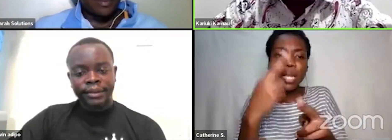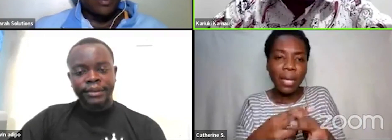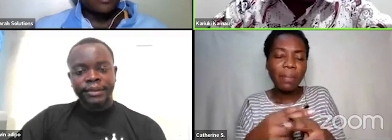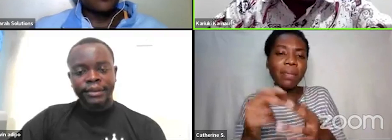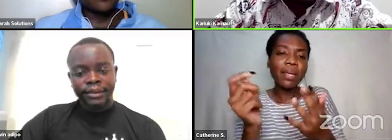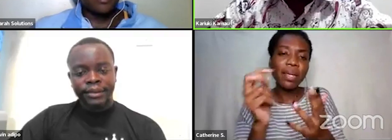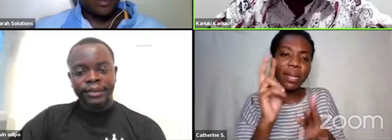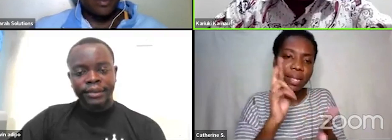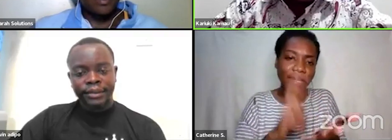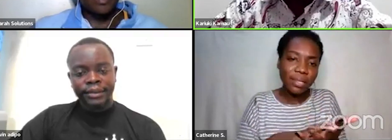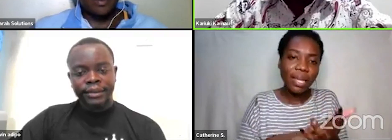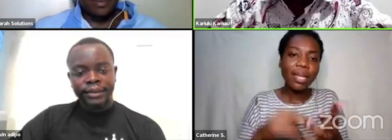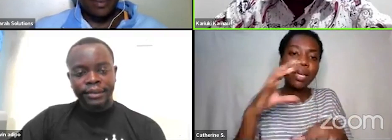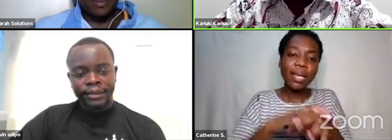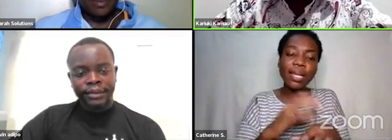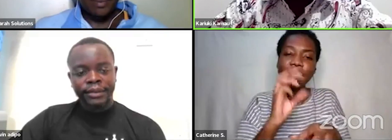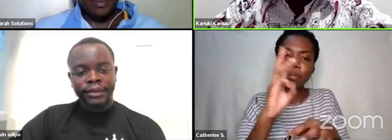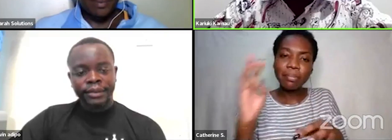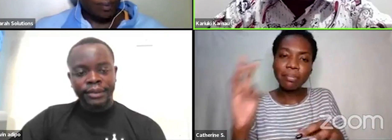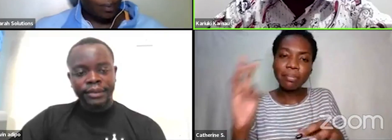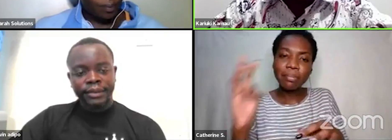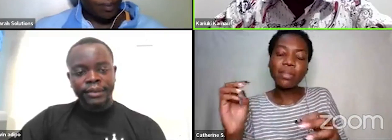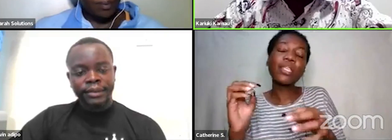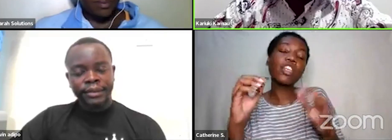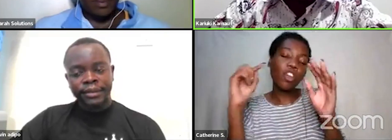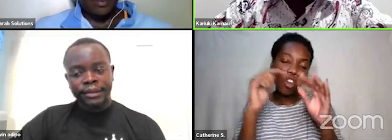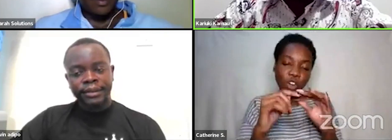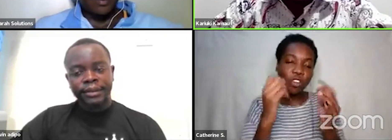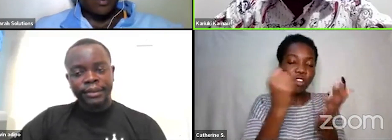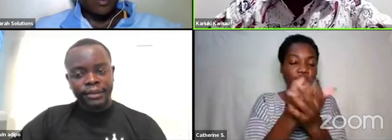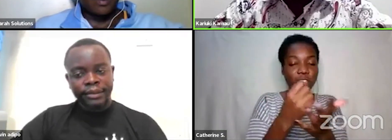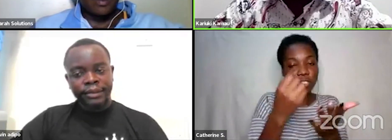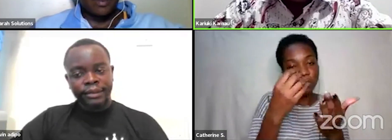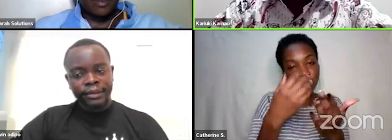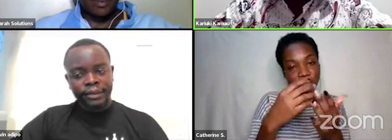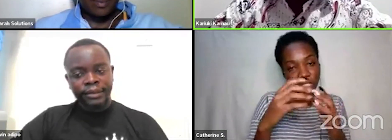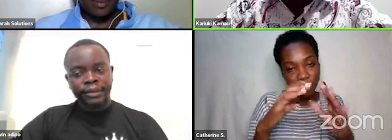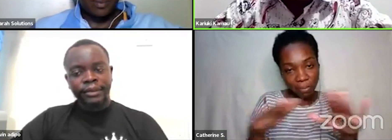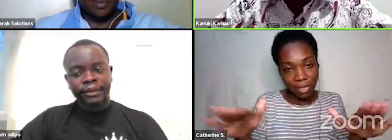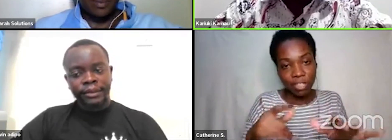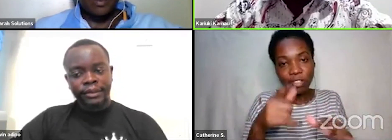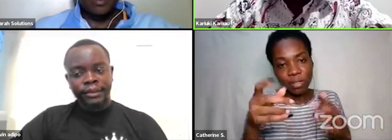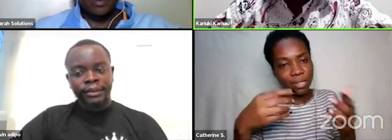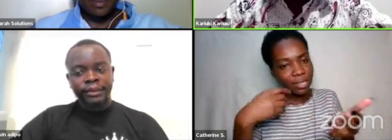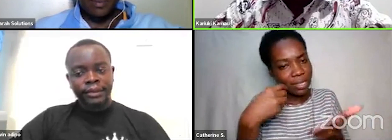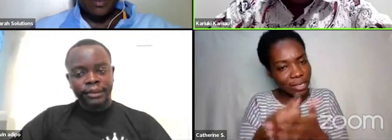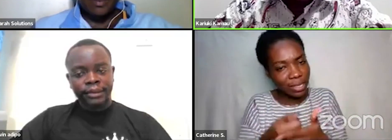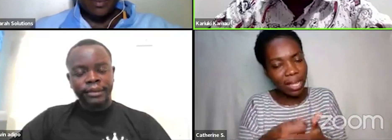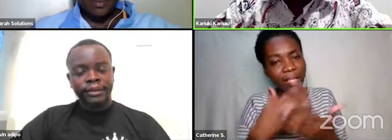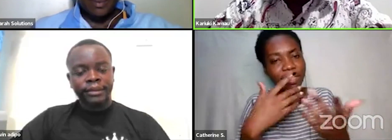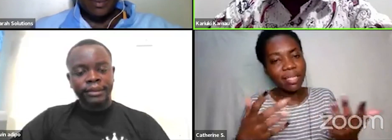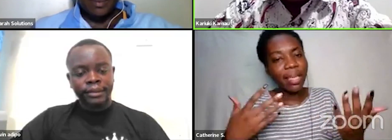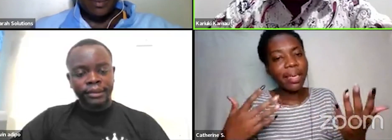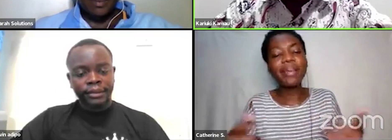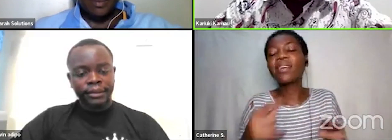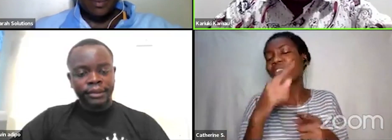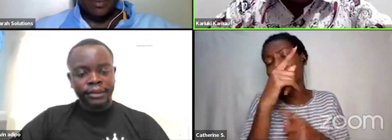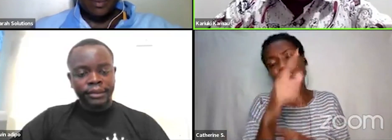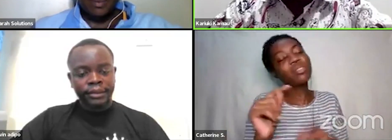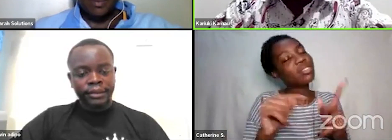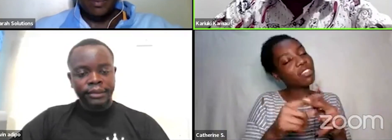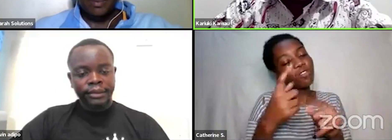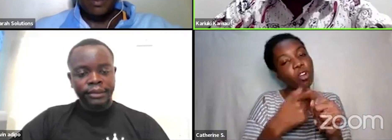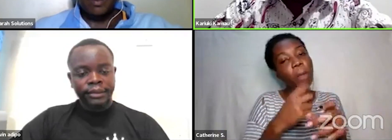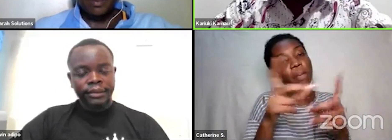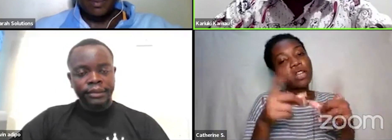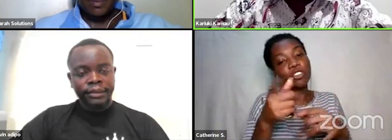that website if you don't have an office space. Start selling that one product. Start from where you are. That's where the miracle is.